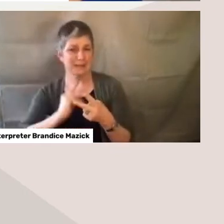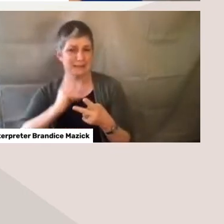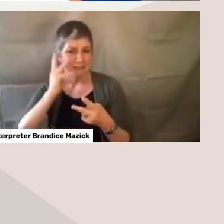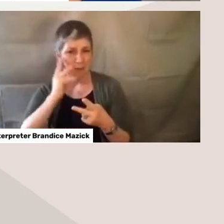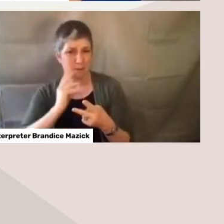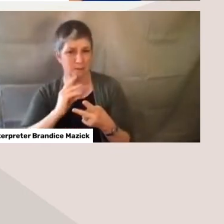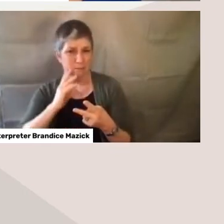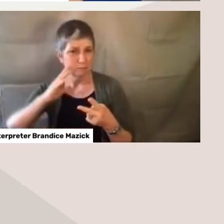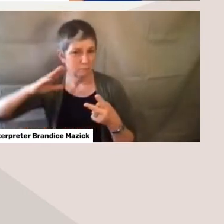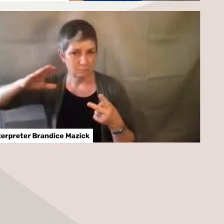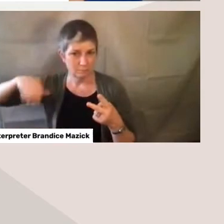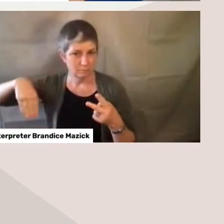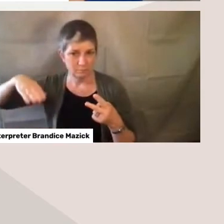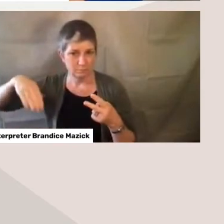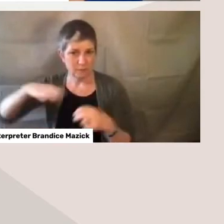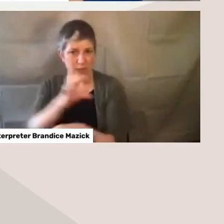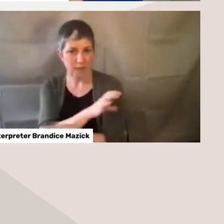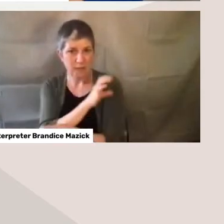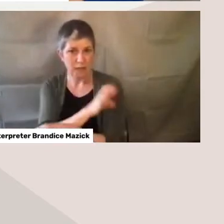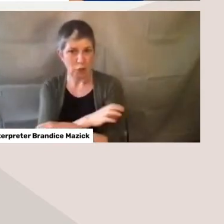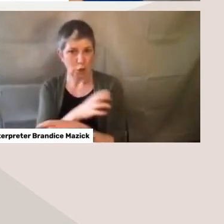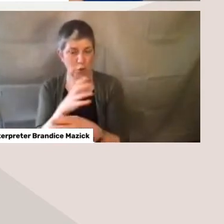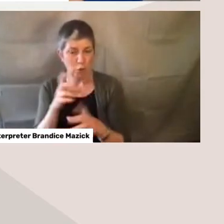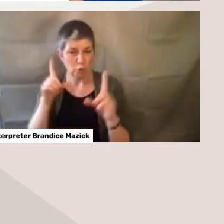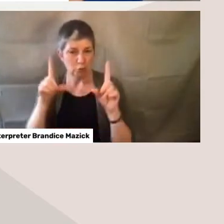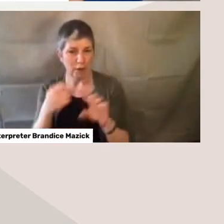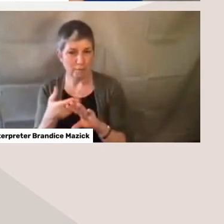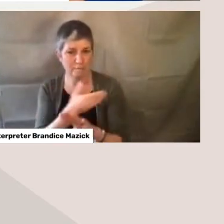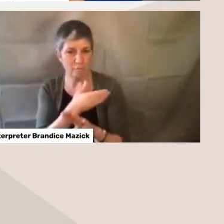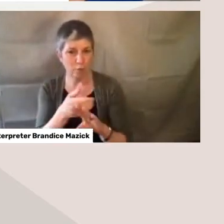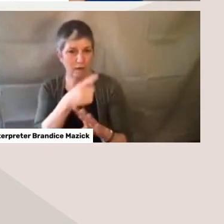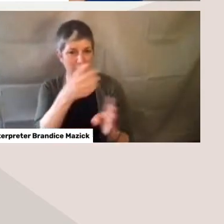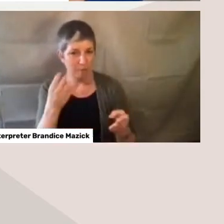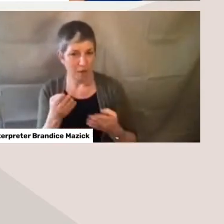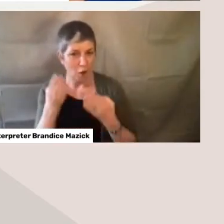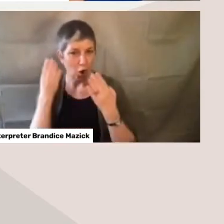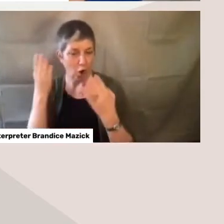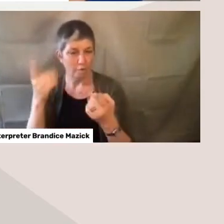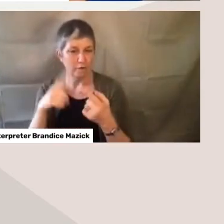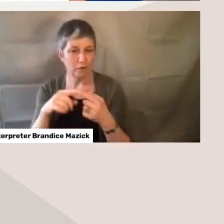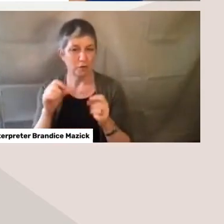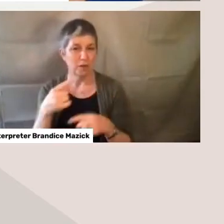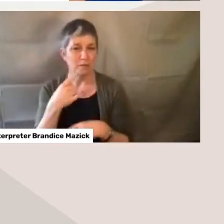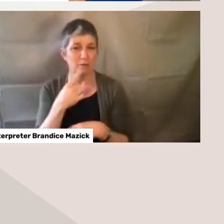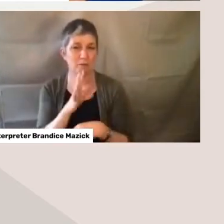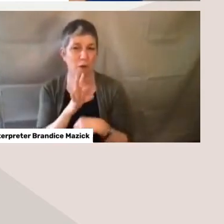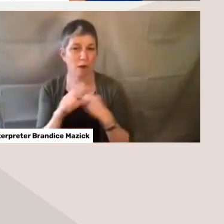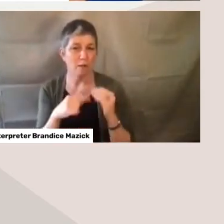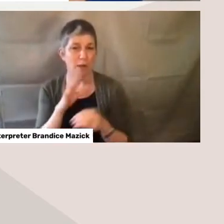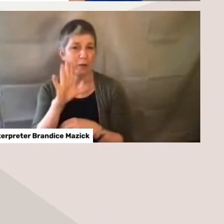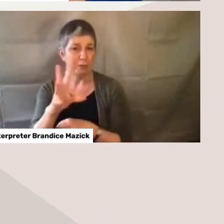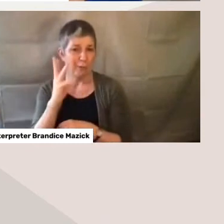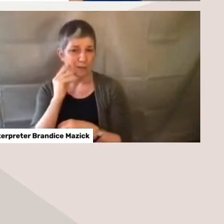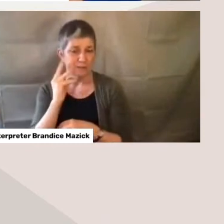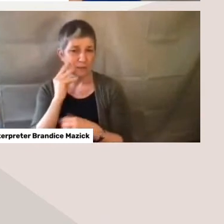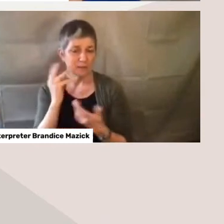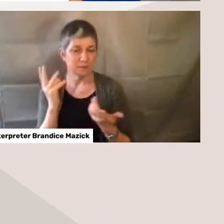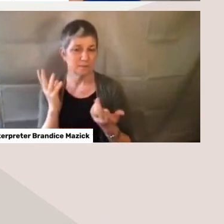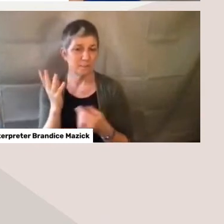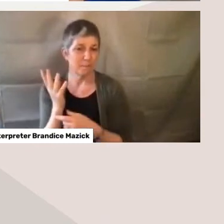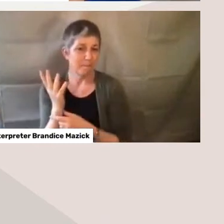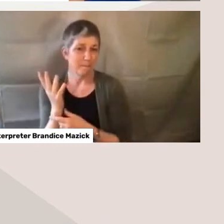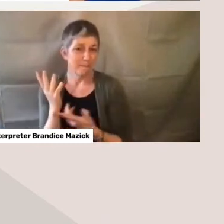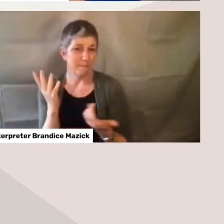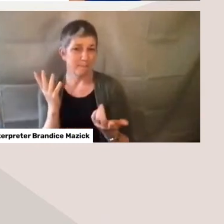You have not been in a clinical trial before. Have they been offered to you? Can you just tell us a little bit about that and why this